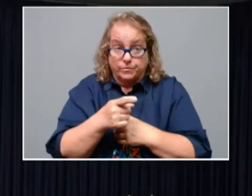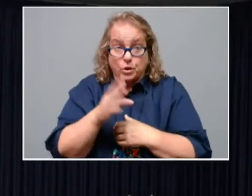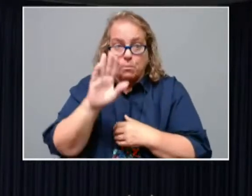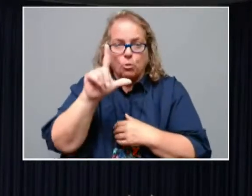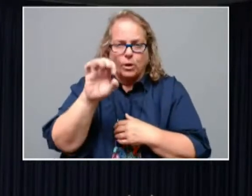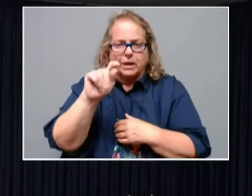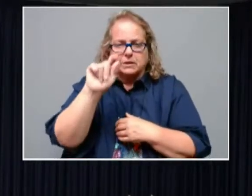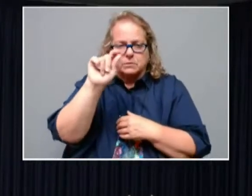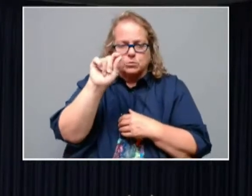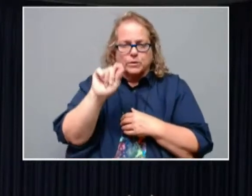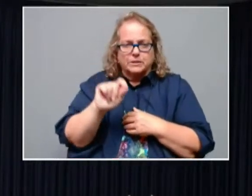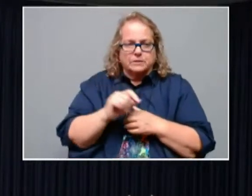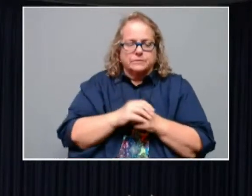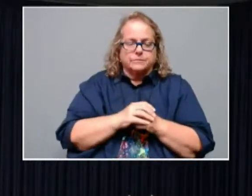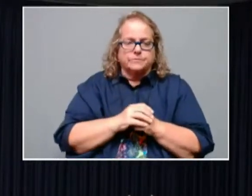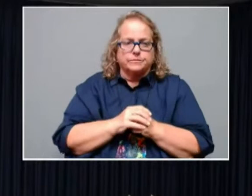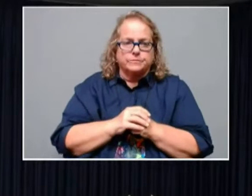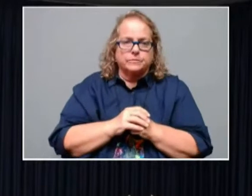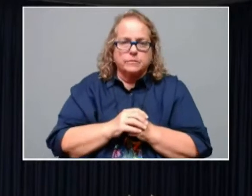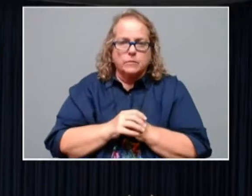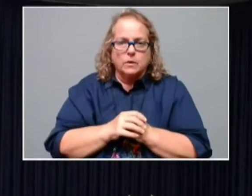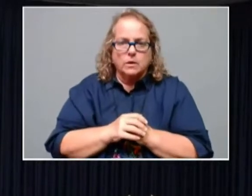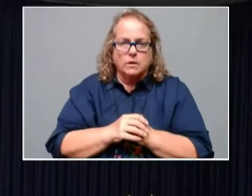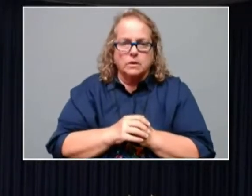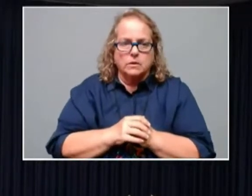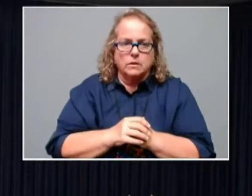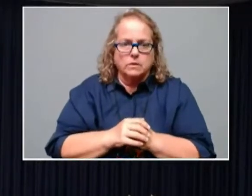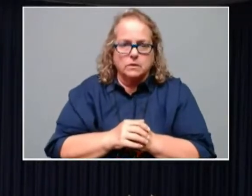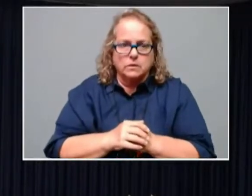think we had a couple of edits on that.